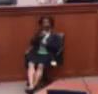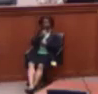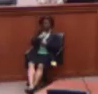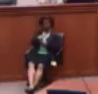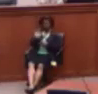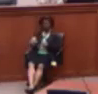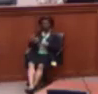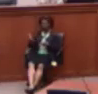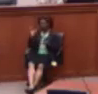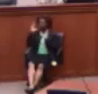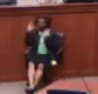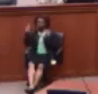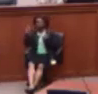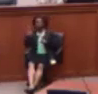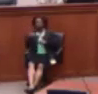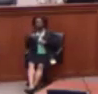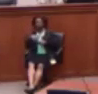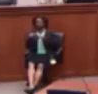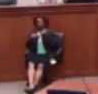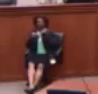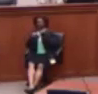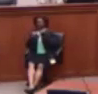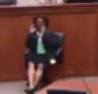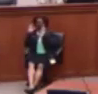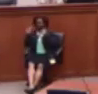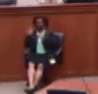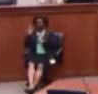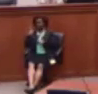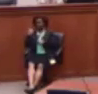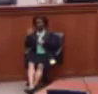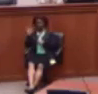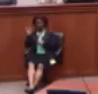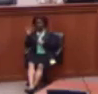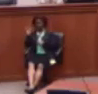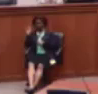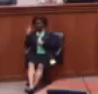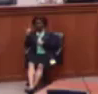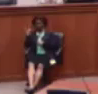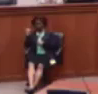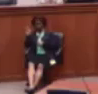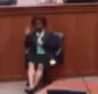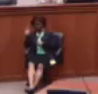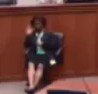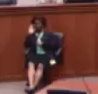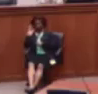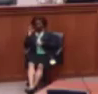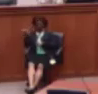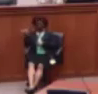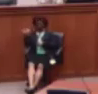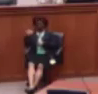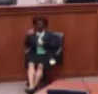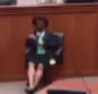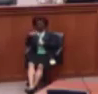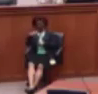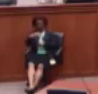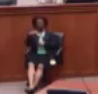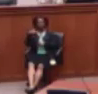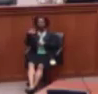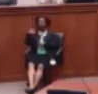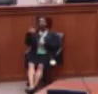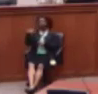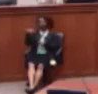Thank you, and I'm going to ask Assistant Superintendent Bradford if he would come to the table. Members, this is an update on